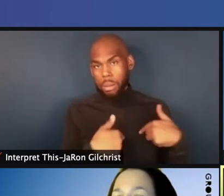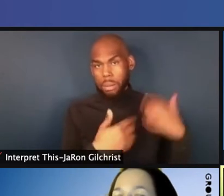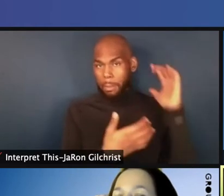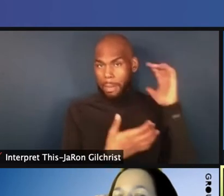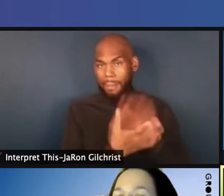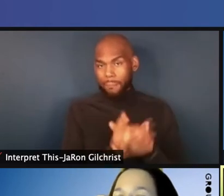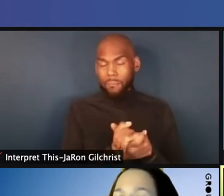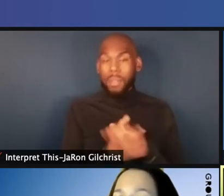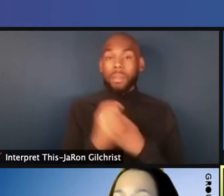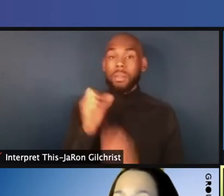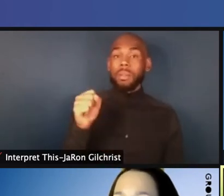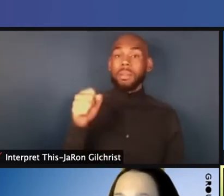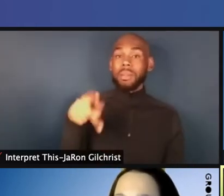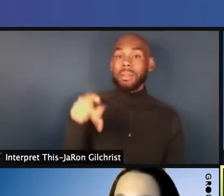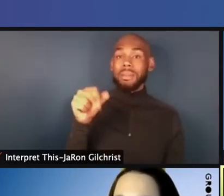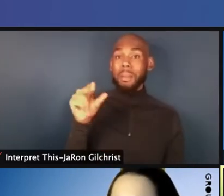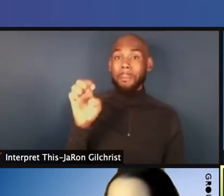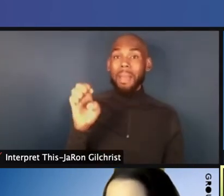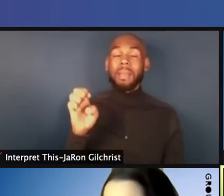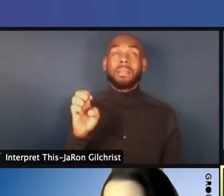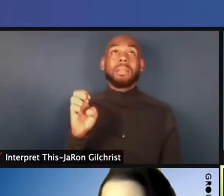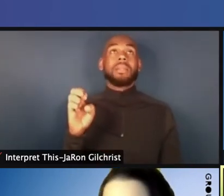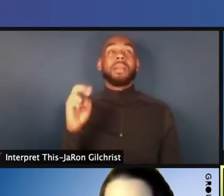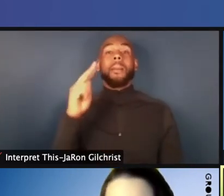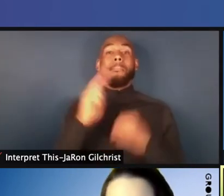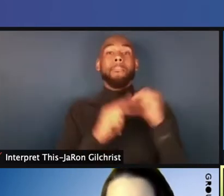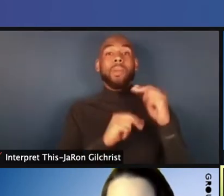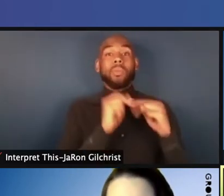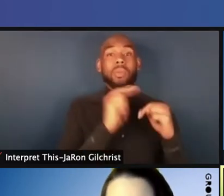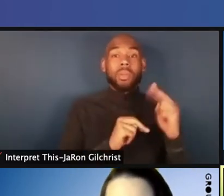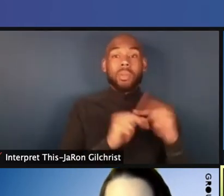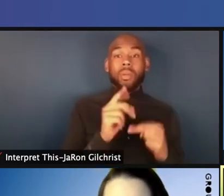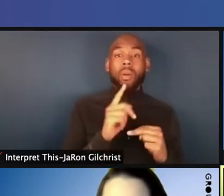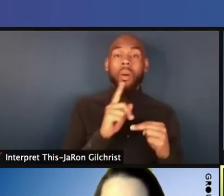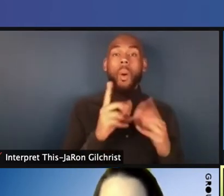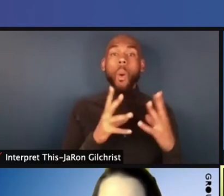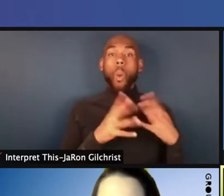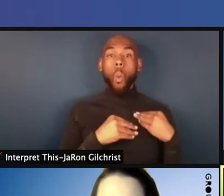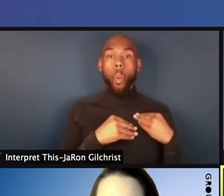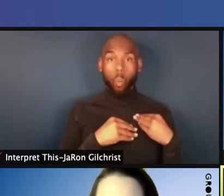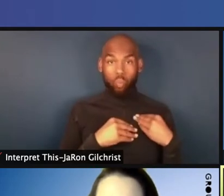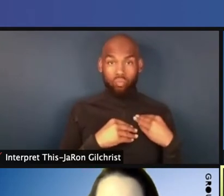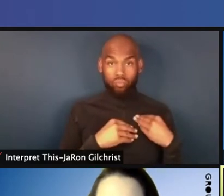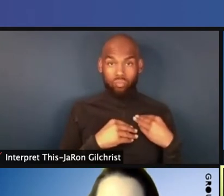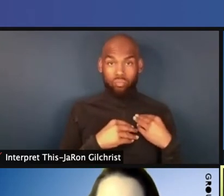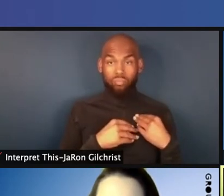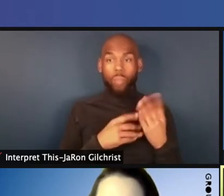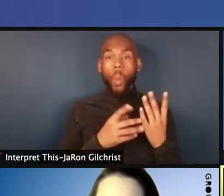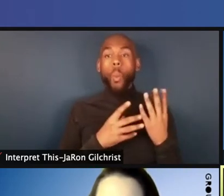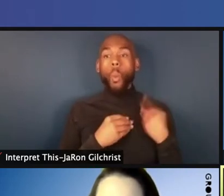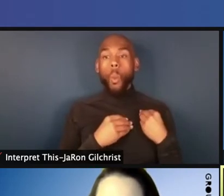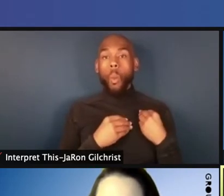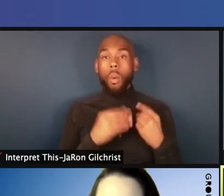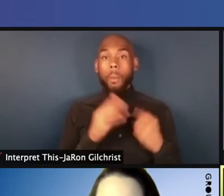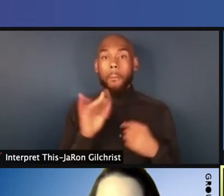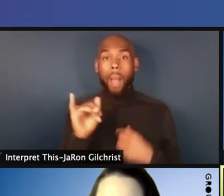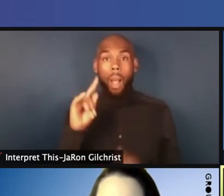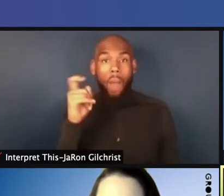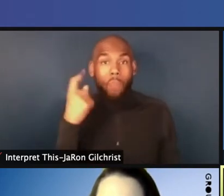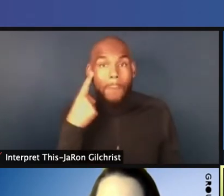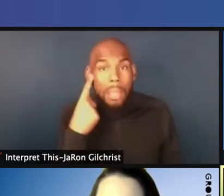space and buildings are owned, and they are owned by government entities, they're